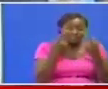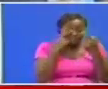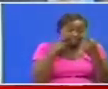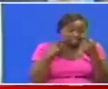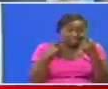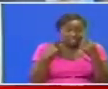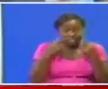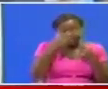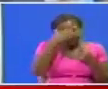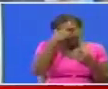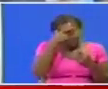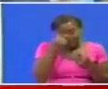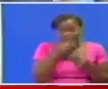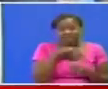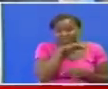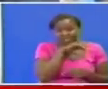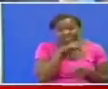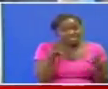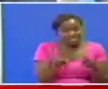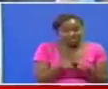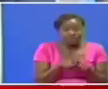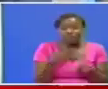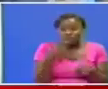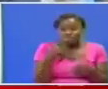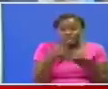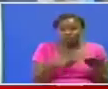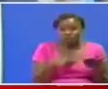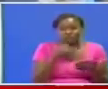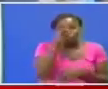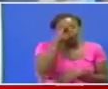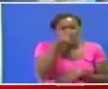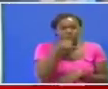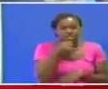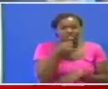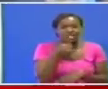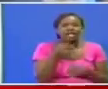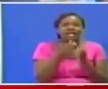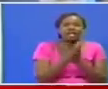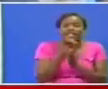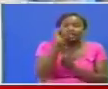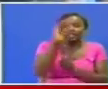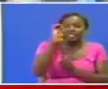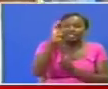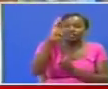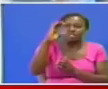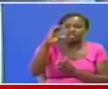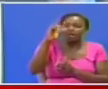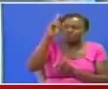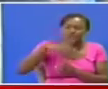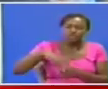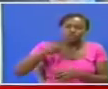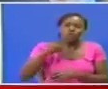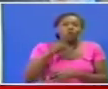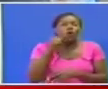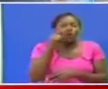brother Moses Wetangula. We were saying that Jubilee must, IEBC must go home. But we also saying Okoa